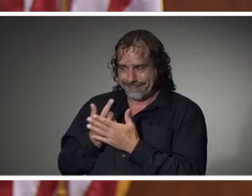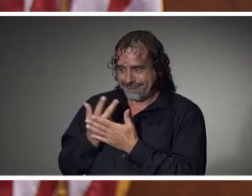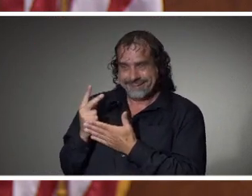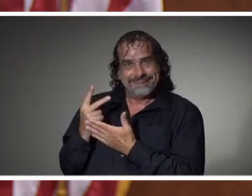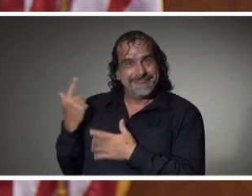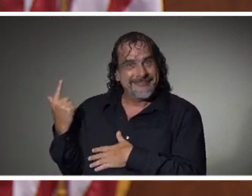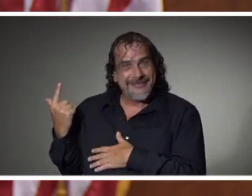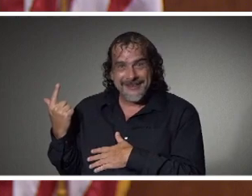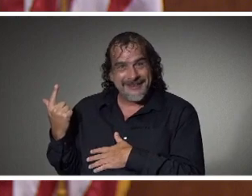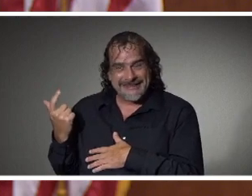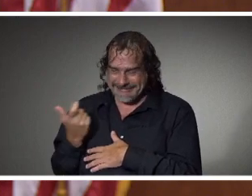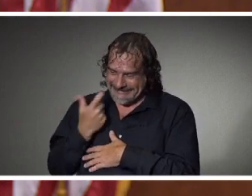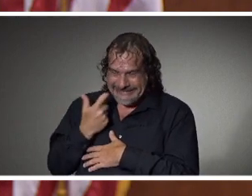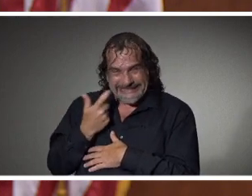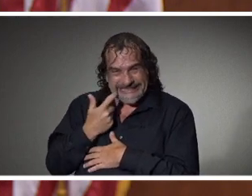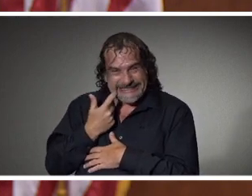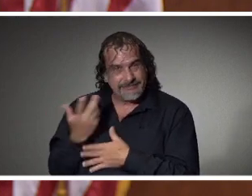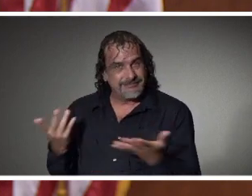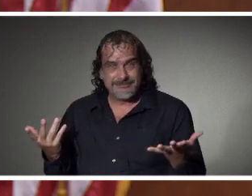long ago at all.